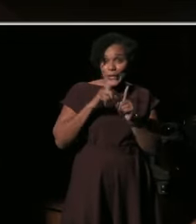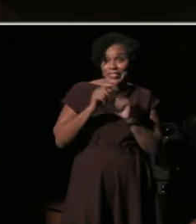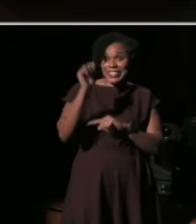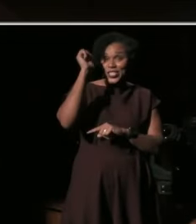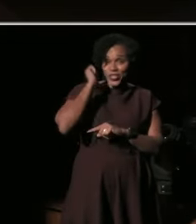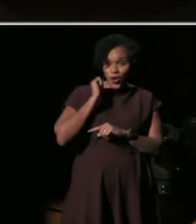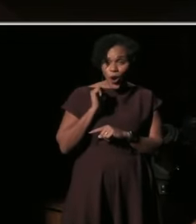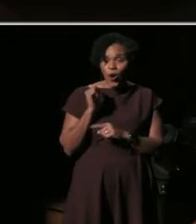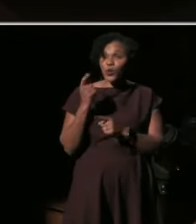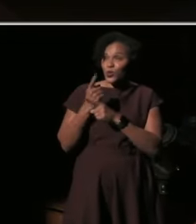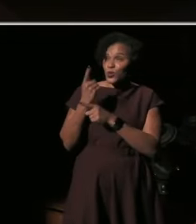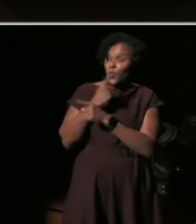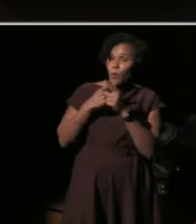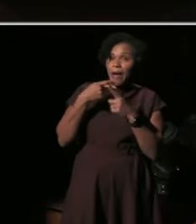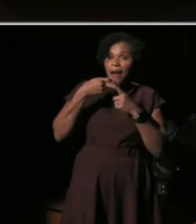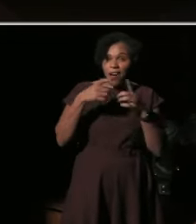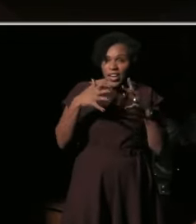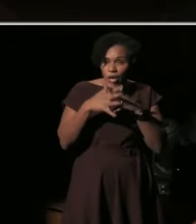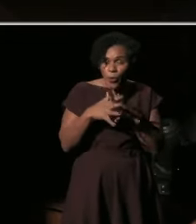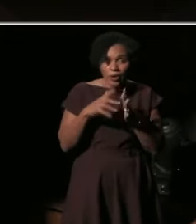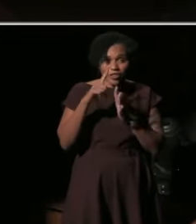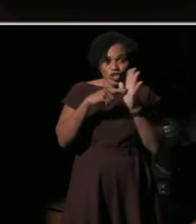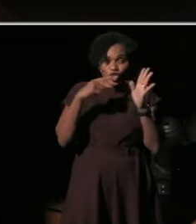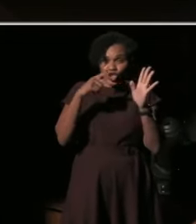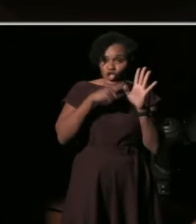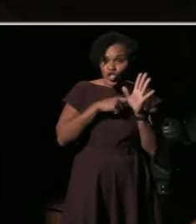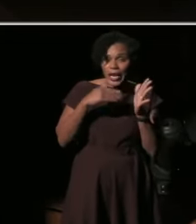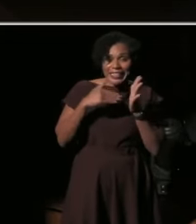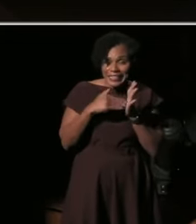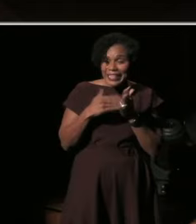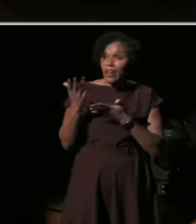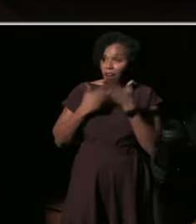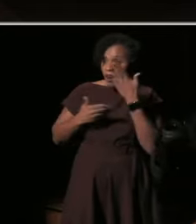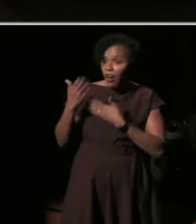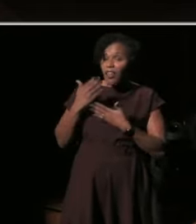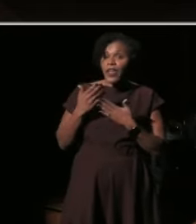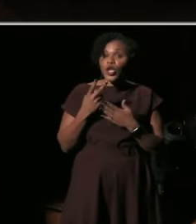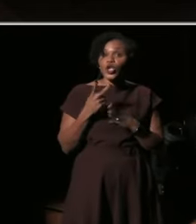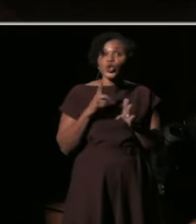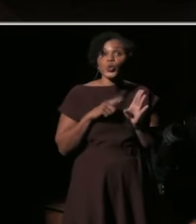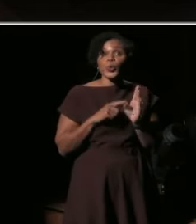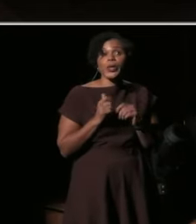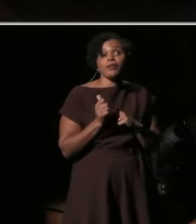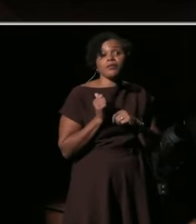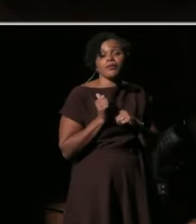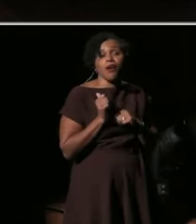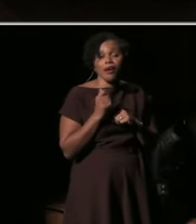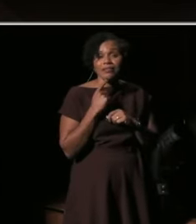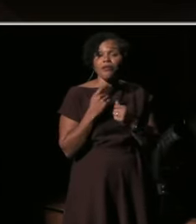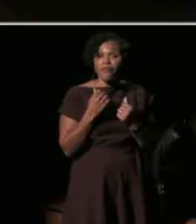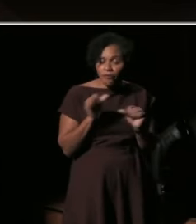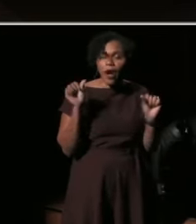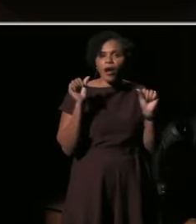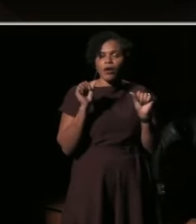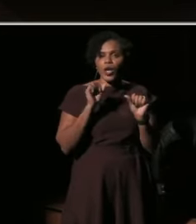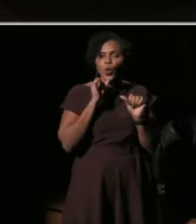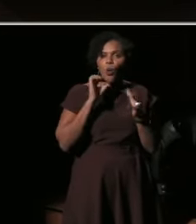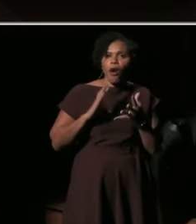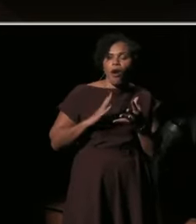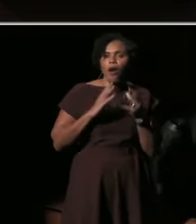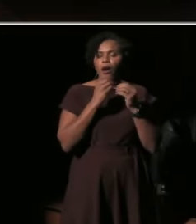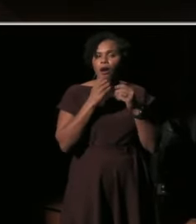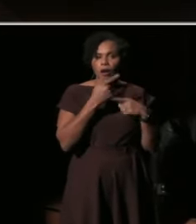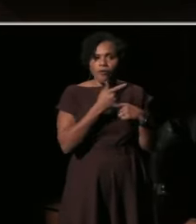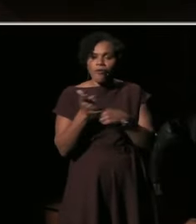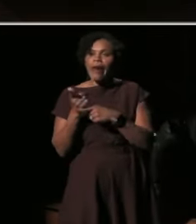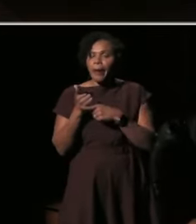and Jay-Z, to 2 years ago when he said, we're finally doing Genius. And he said he wanted me to be the writer.